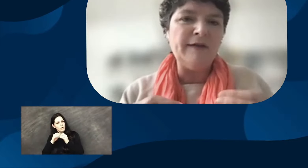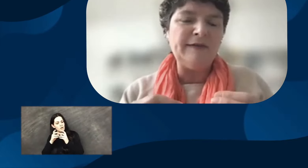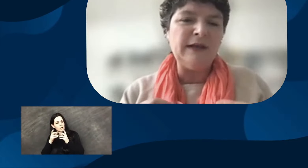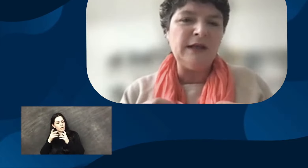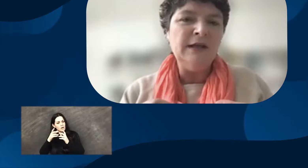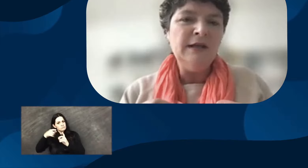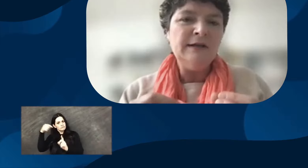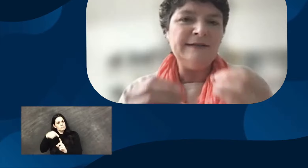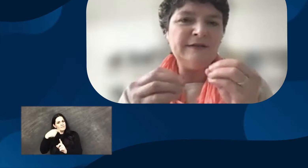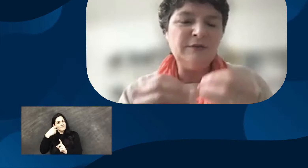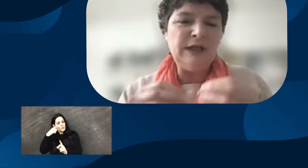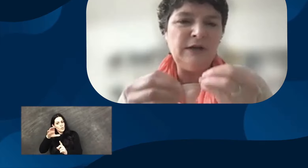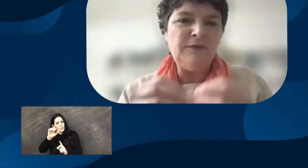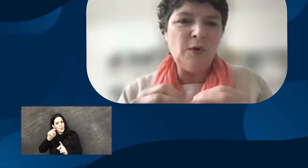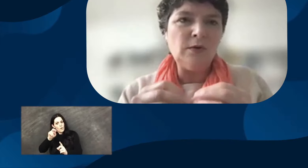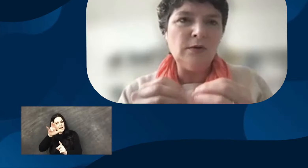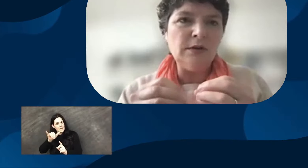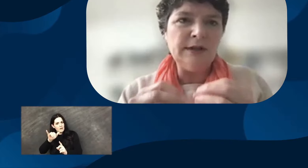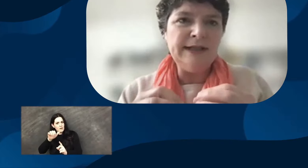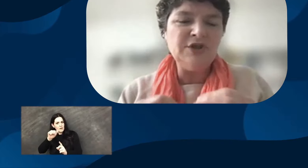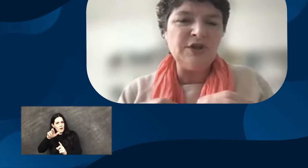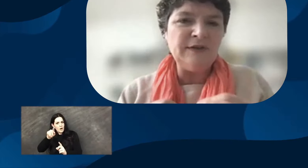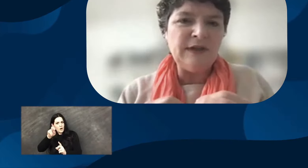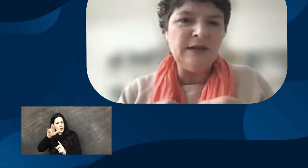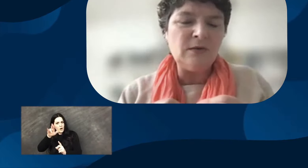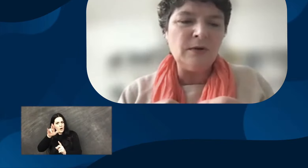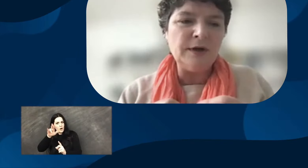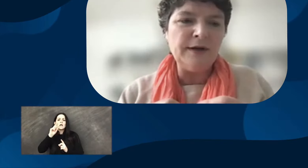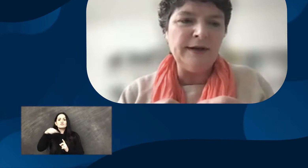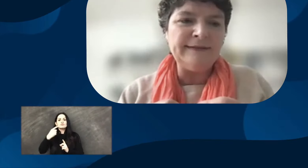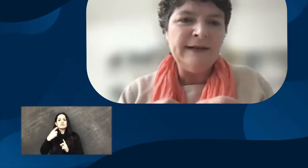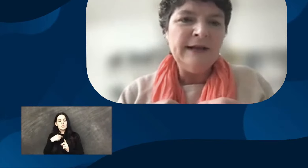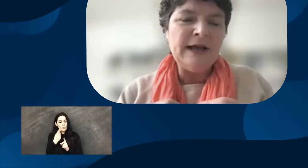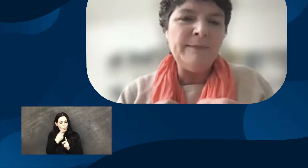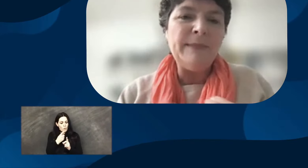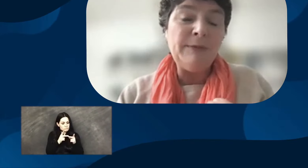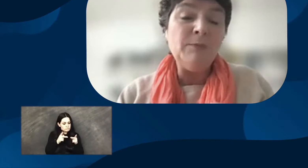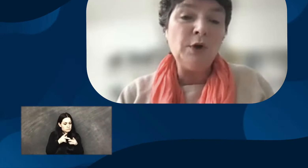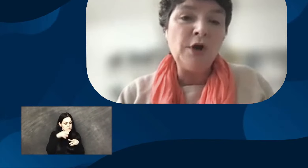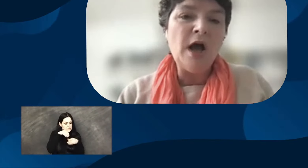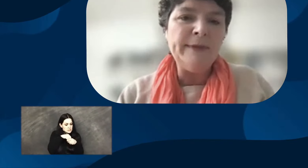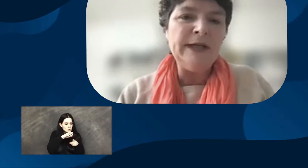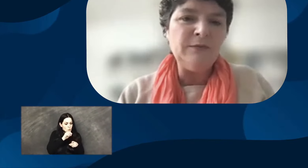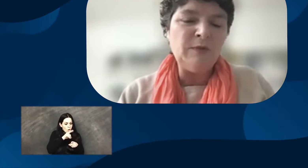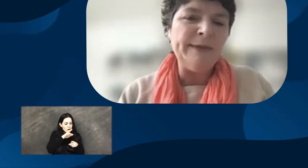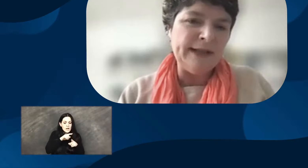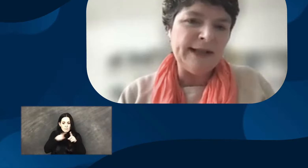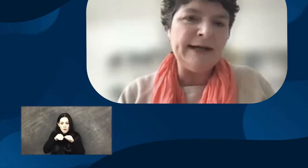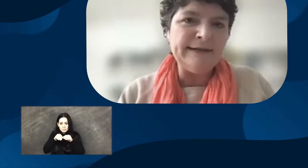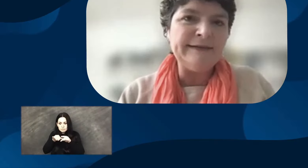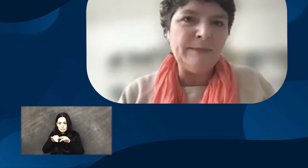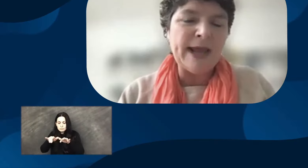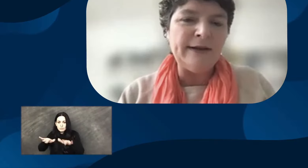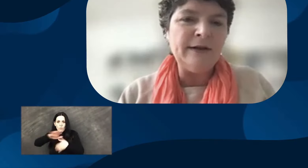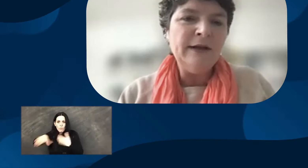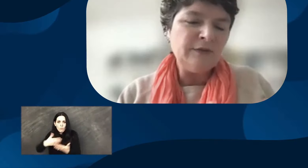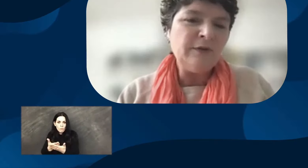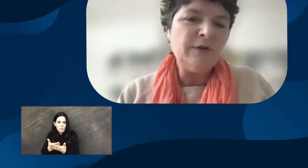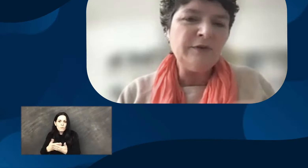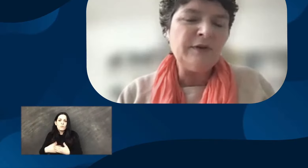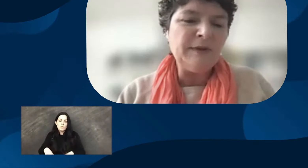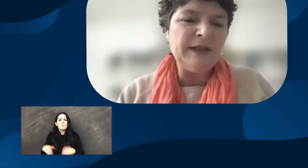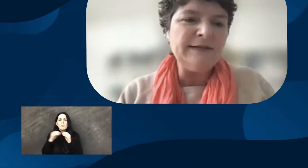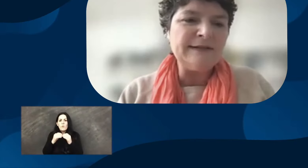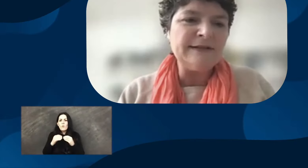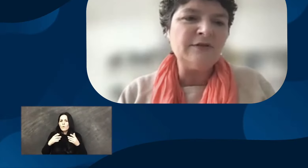than causing discrete focal lesions in the coronaries may be more common in women than it is in men. So